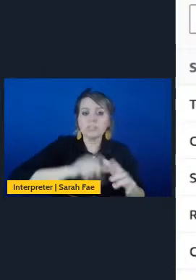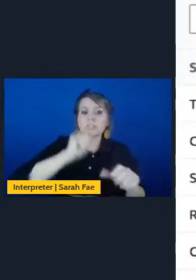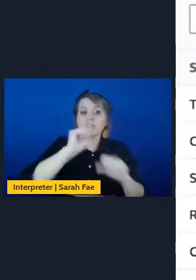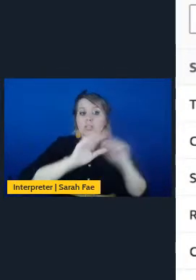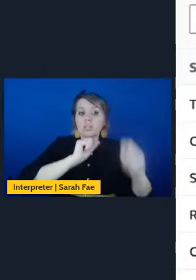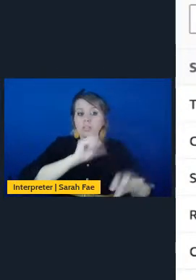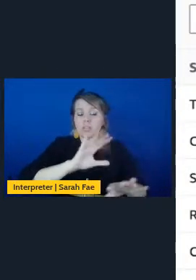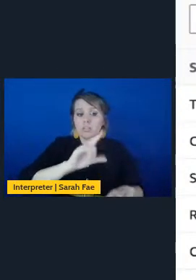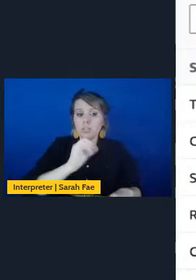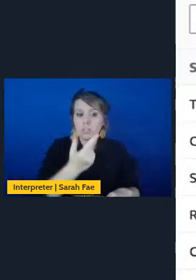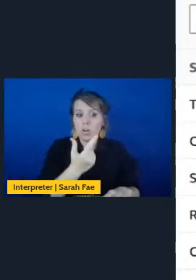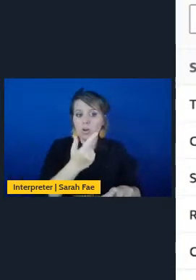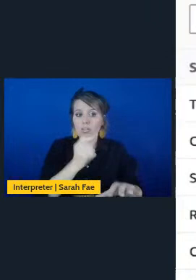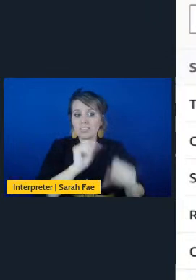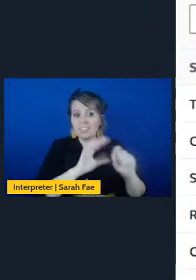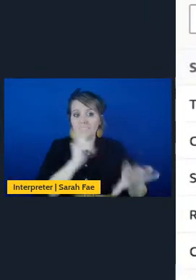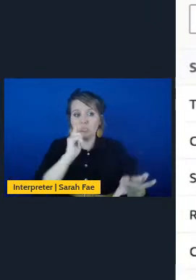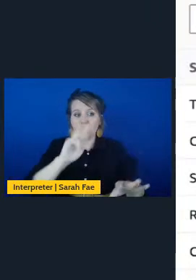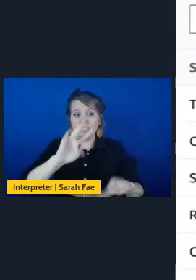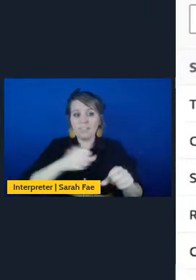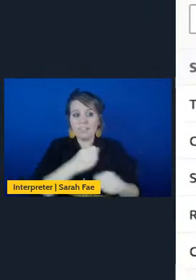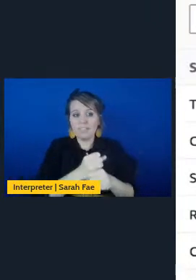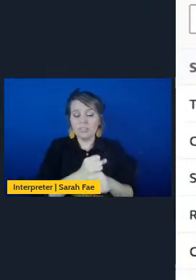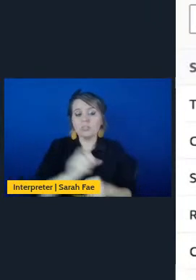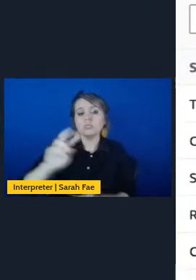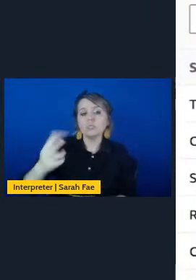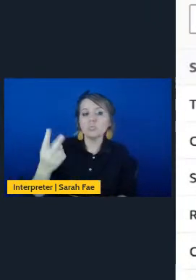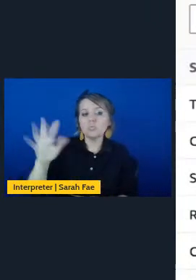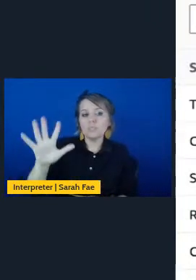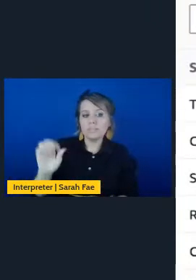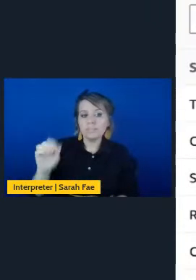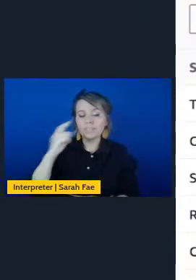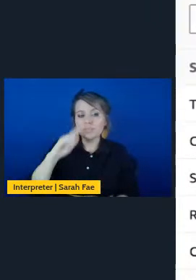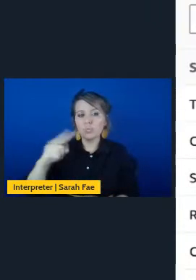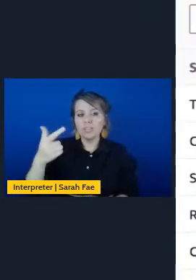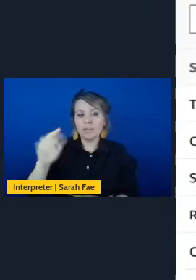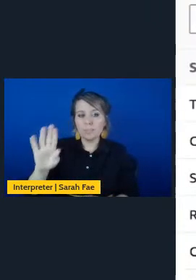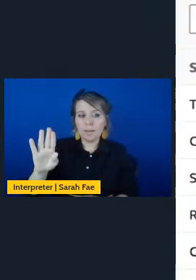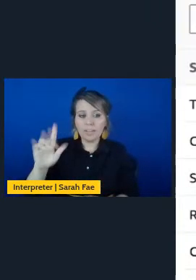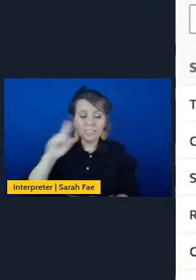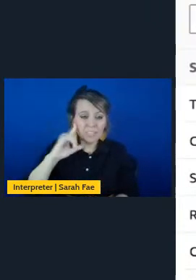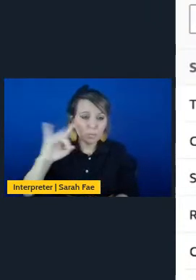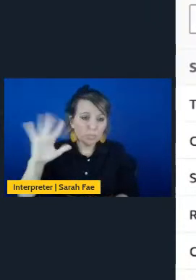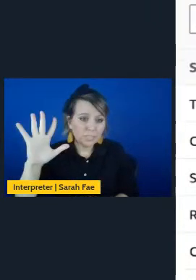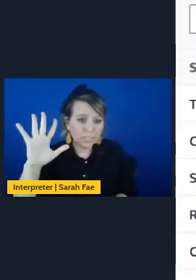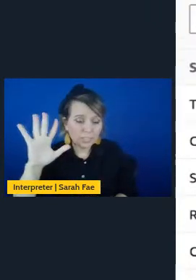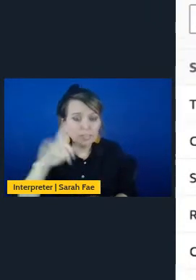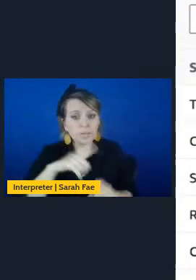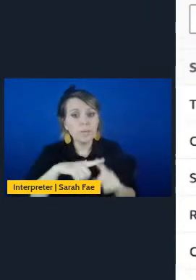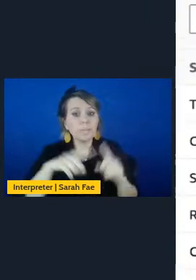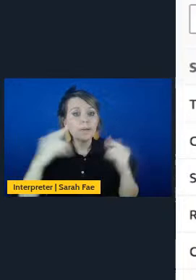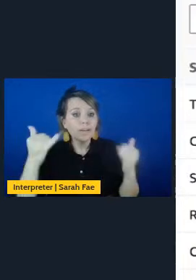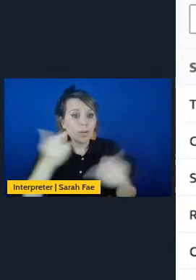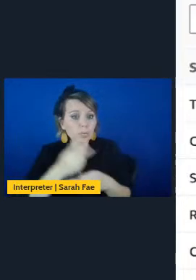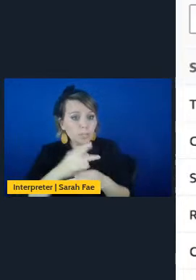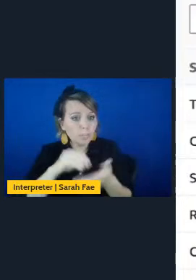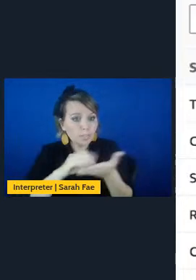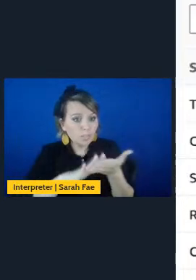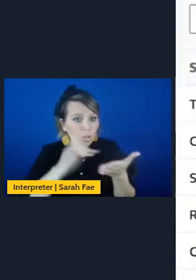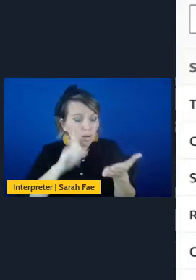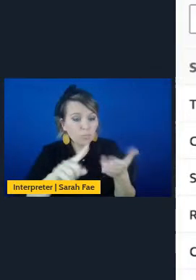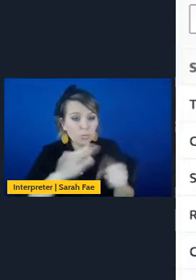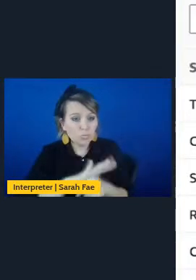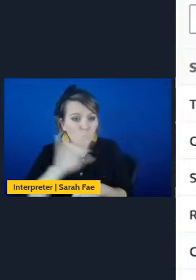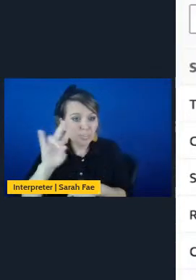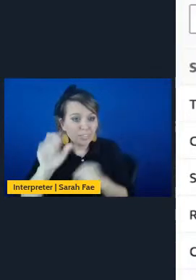years all up front. So it's $2.50 per gigabyte, which sounds obscene, but now keeping logs for the full 7 years